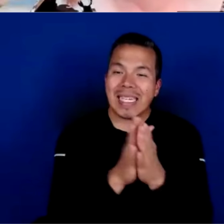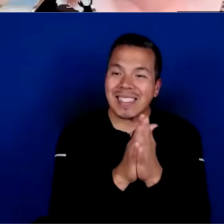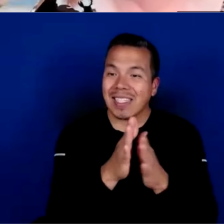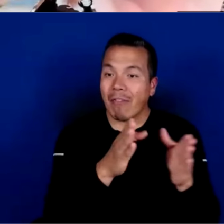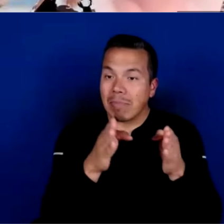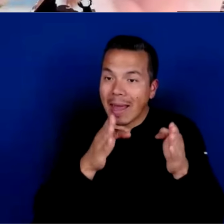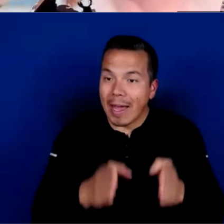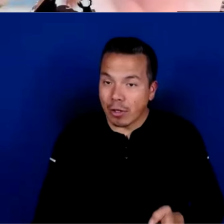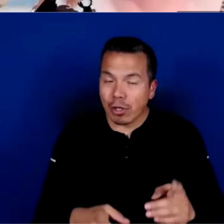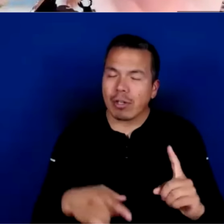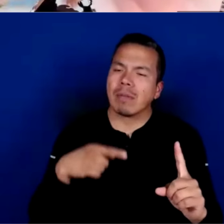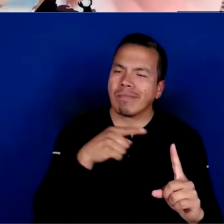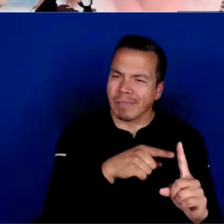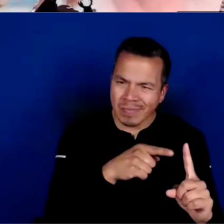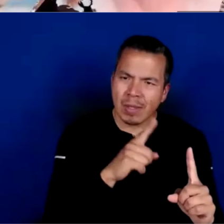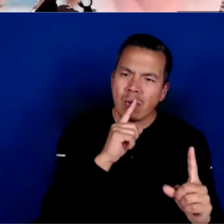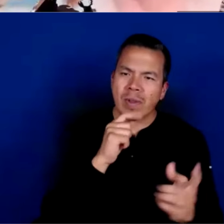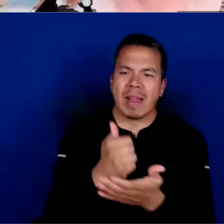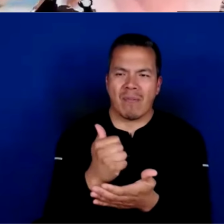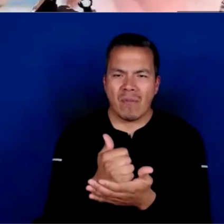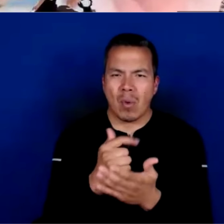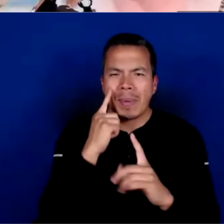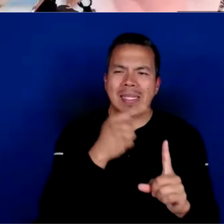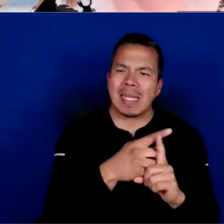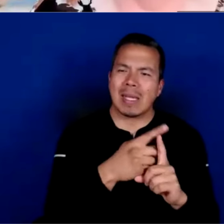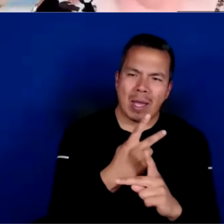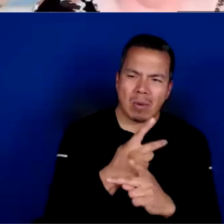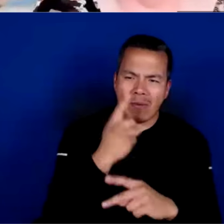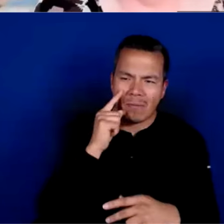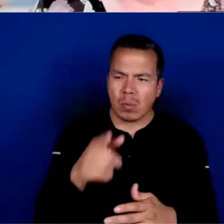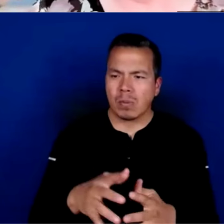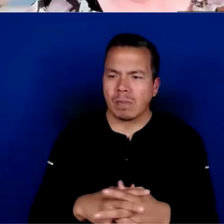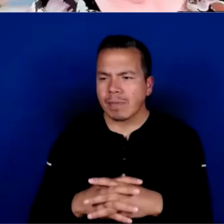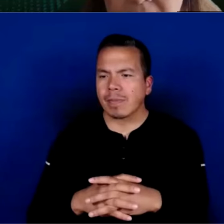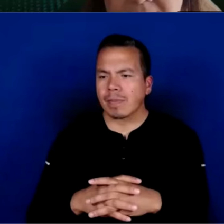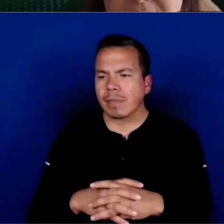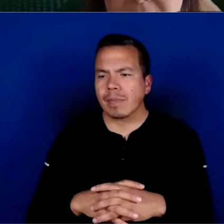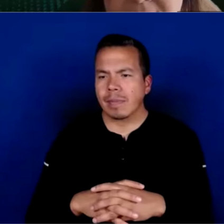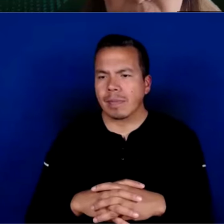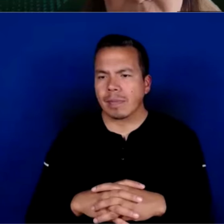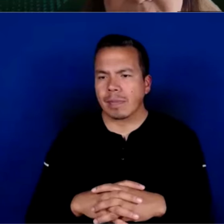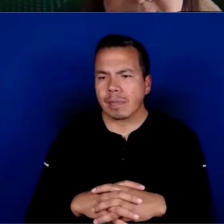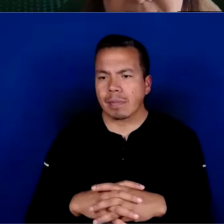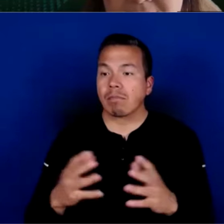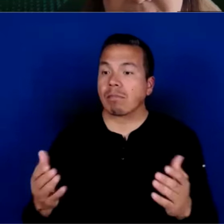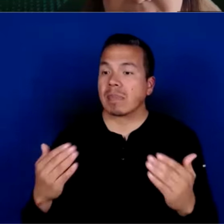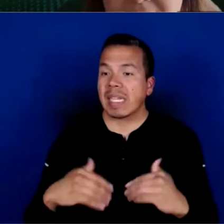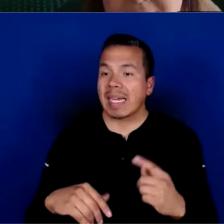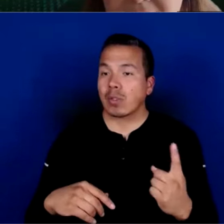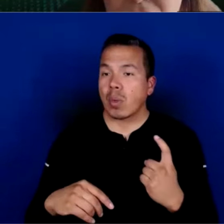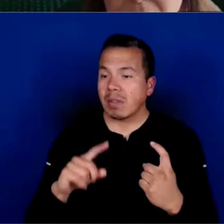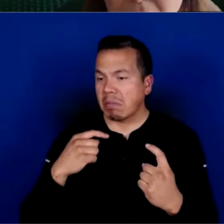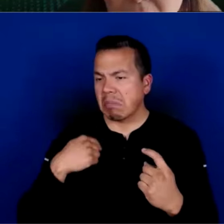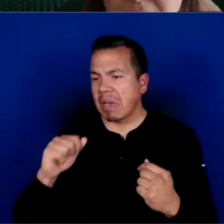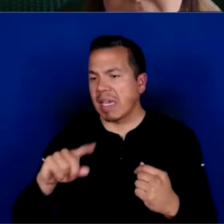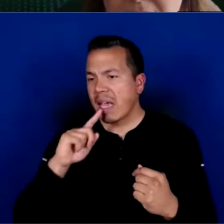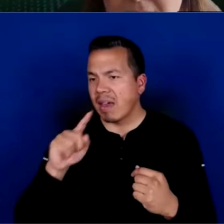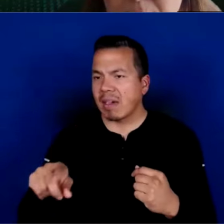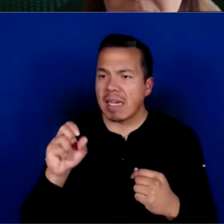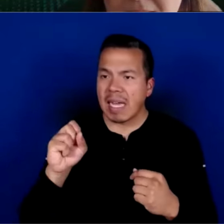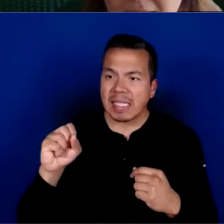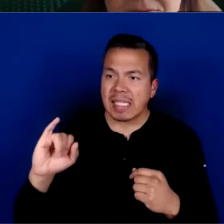be really helpful, because they can do those calculations for you. I can answer the next one. It says SSI take into